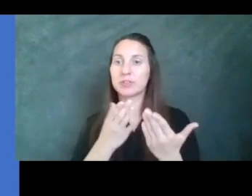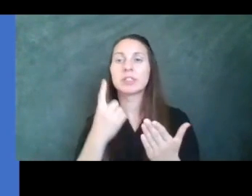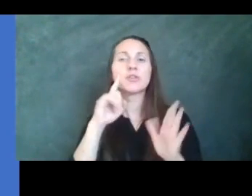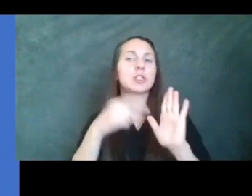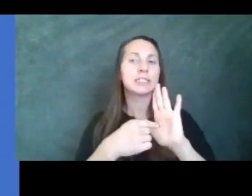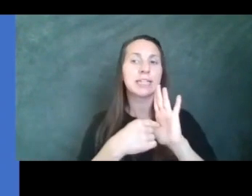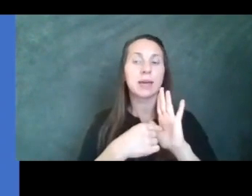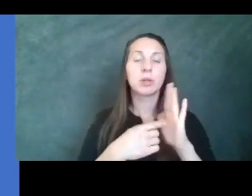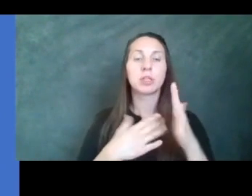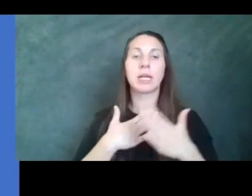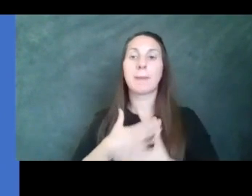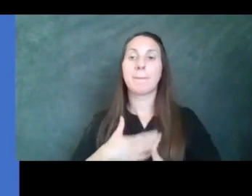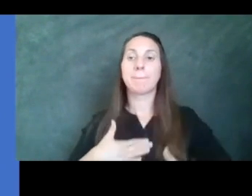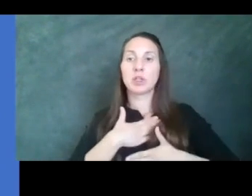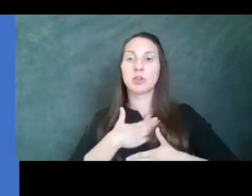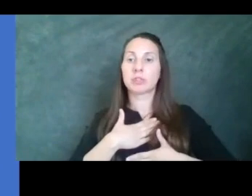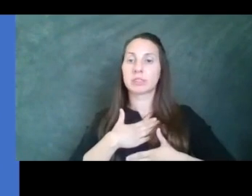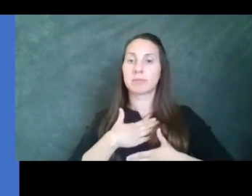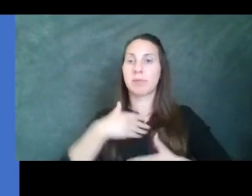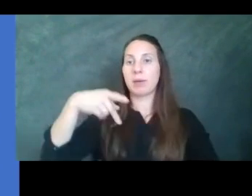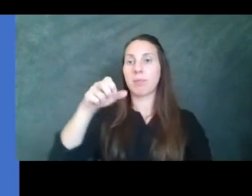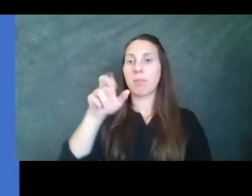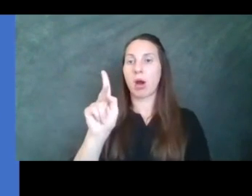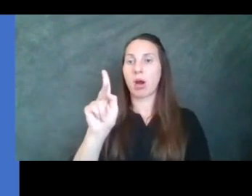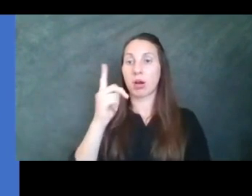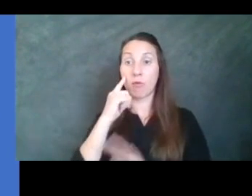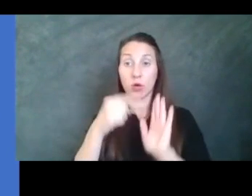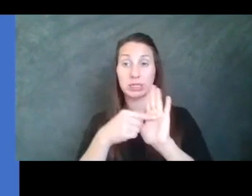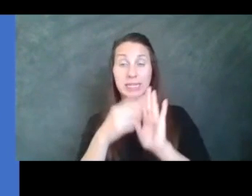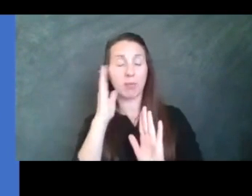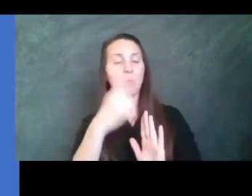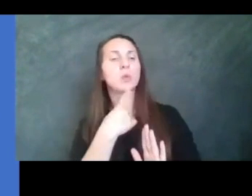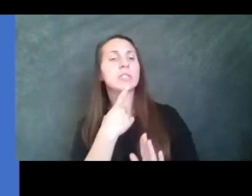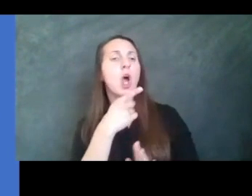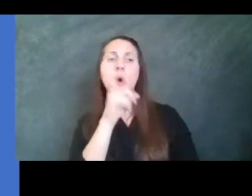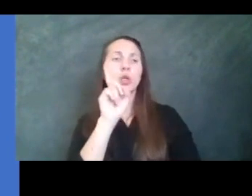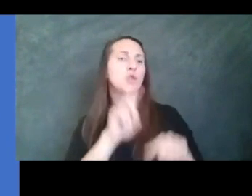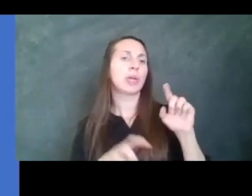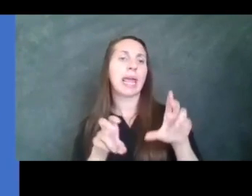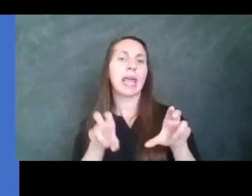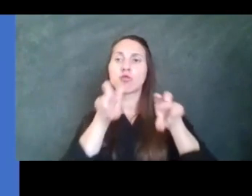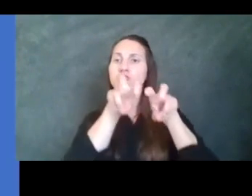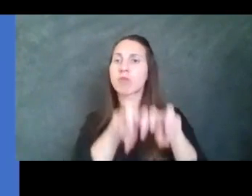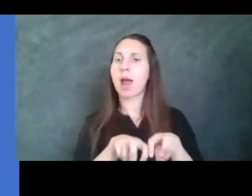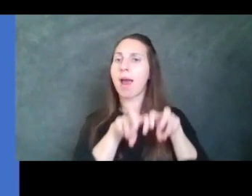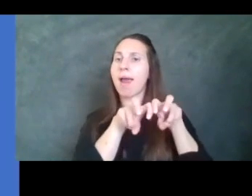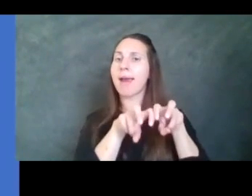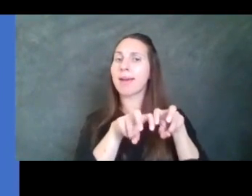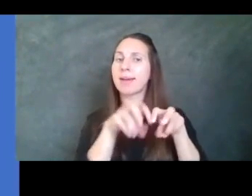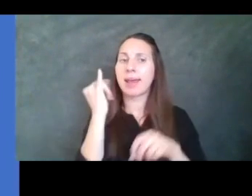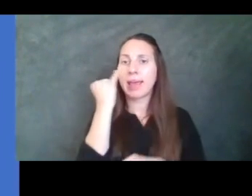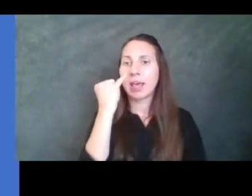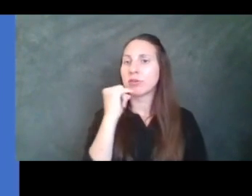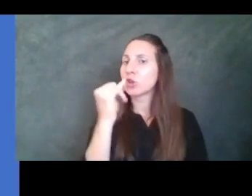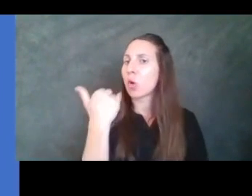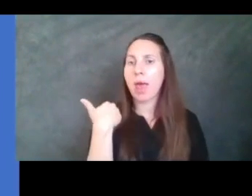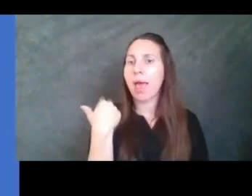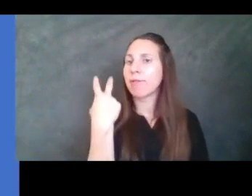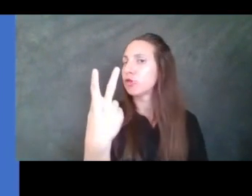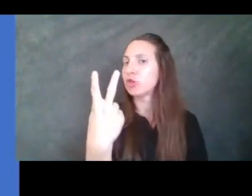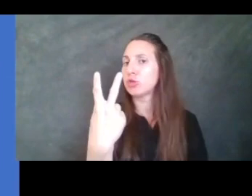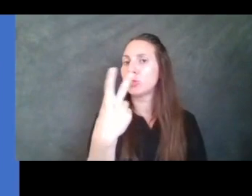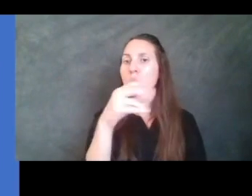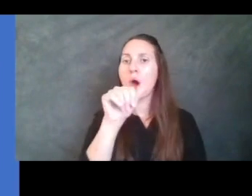you don't have two arms. You can't ride this ride. You can't enter this